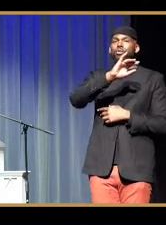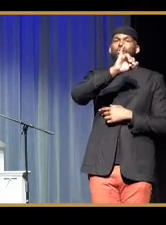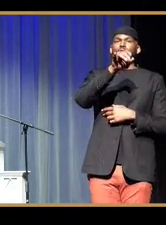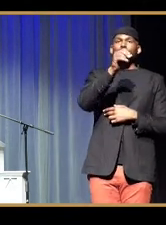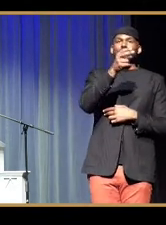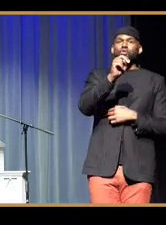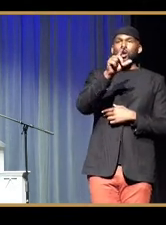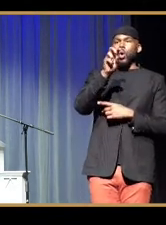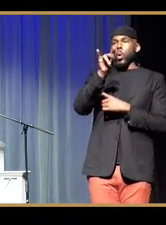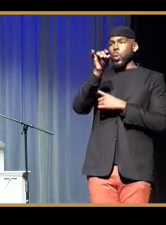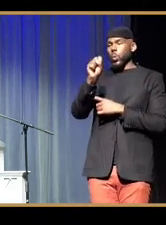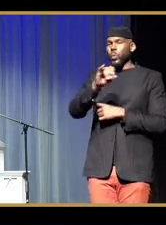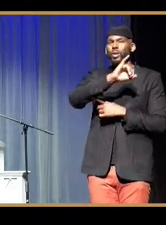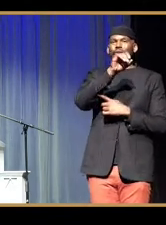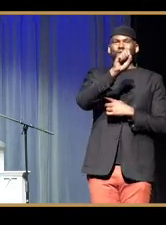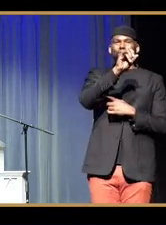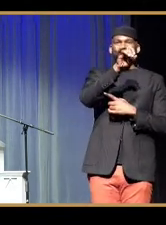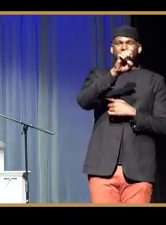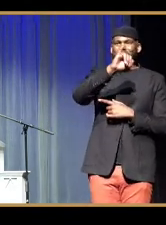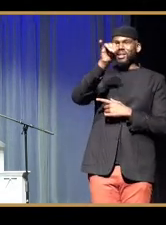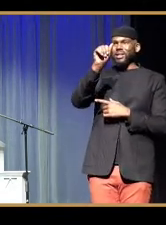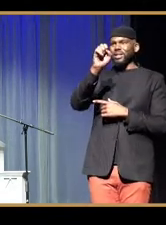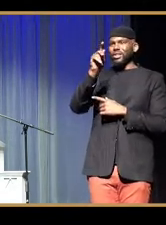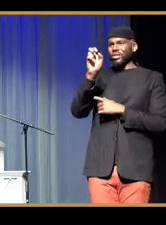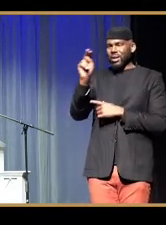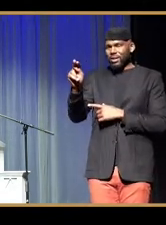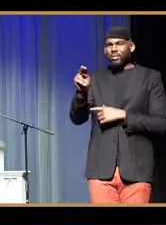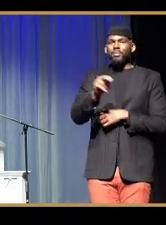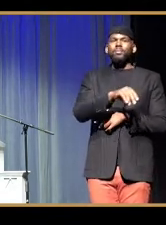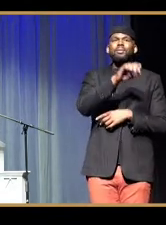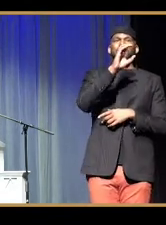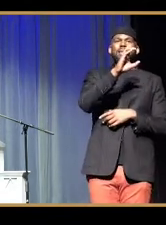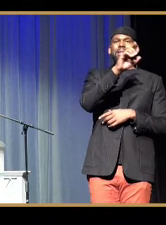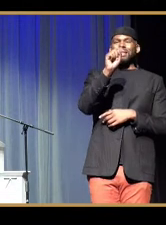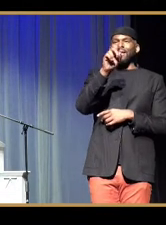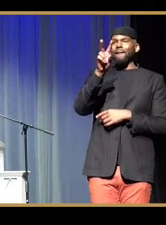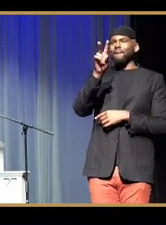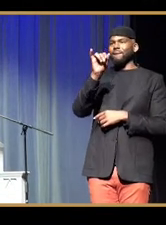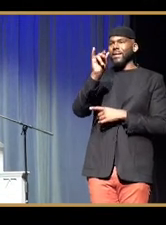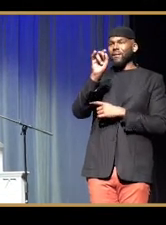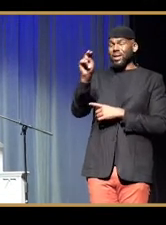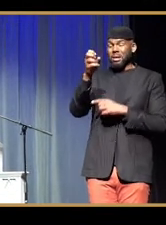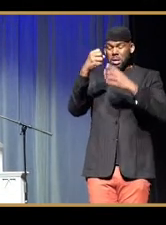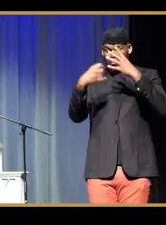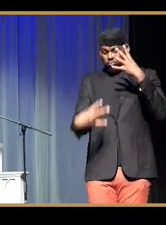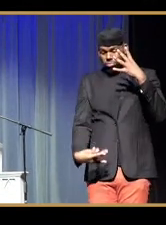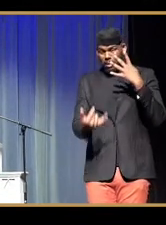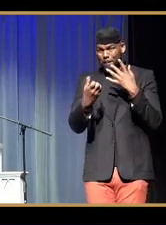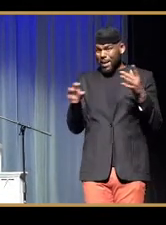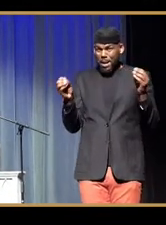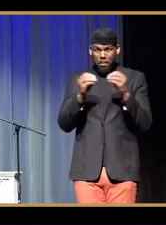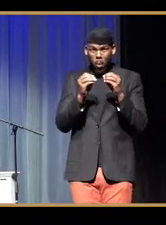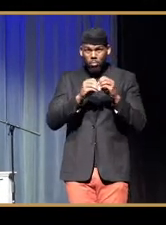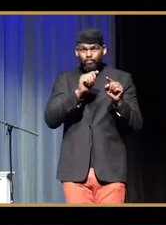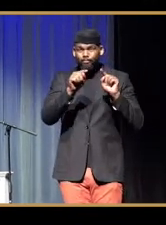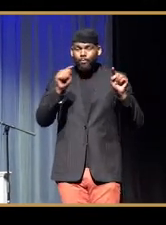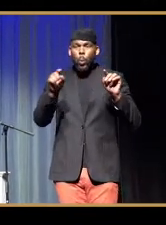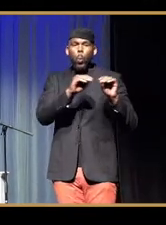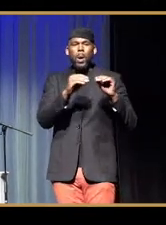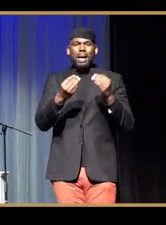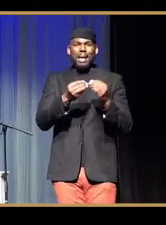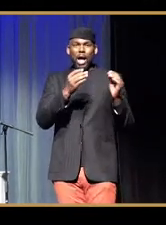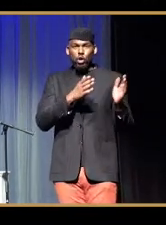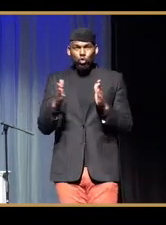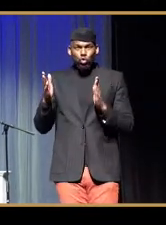Jesse Jackson, Fred Shuttlesworth, C.T. Vivian, and many more were organizers who were